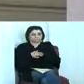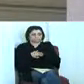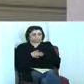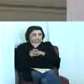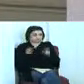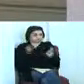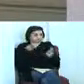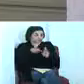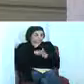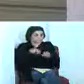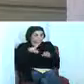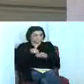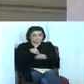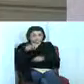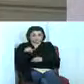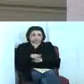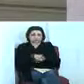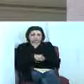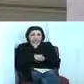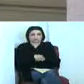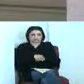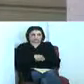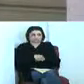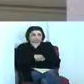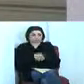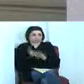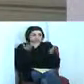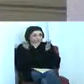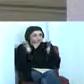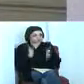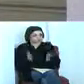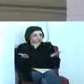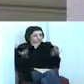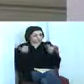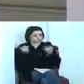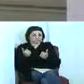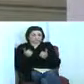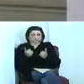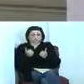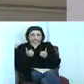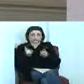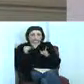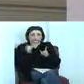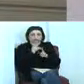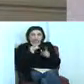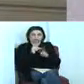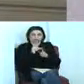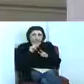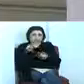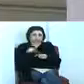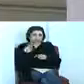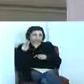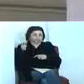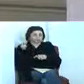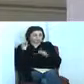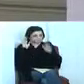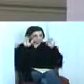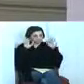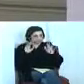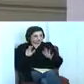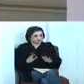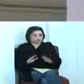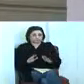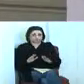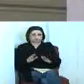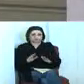that. As the ushers come, I want to remind you that this is the fourth Sunday, and on the